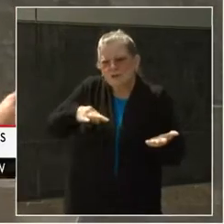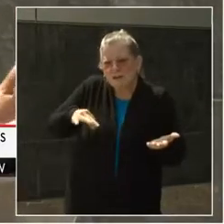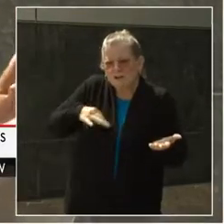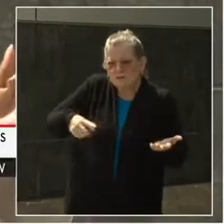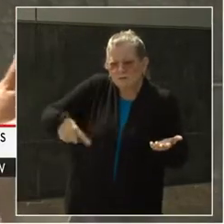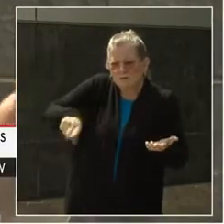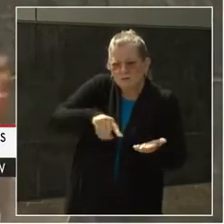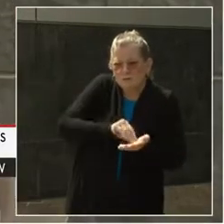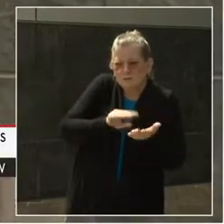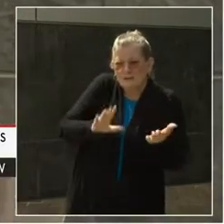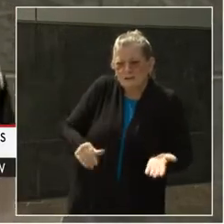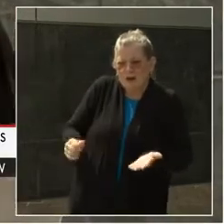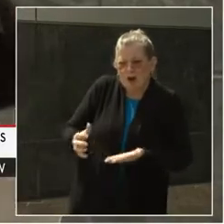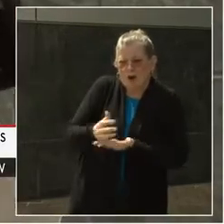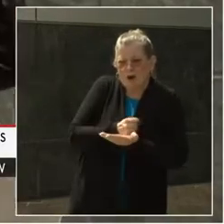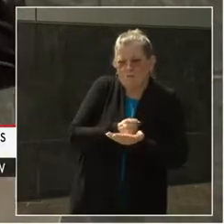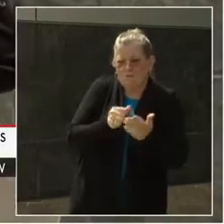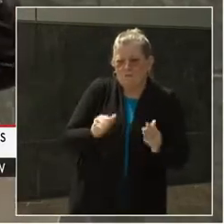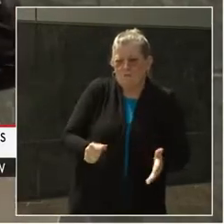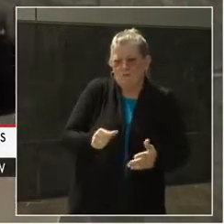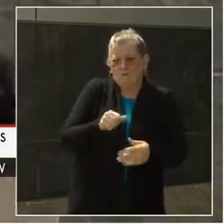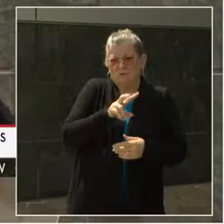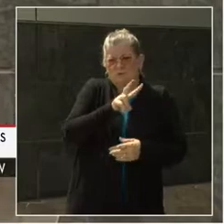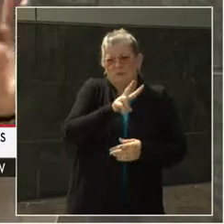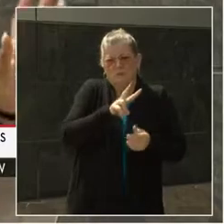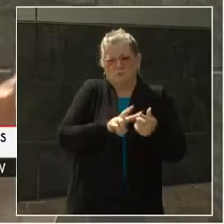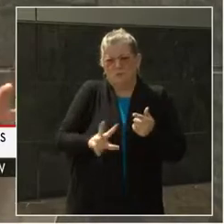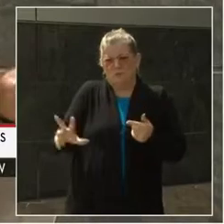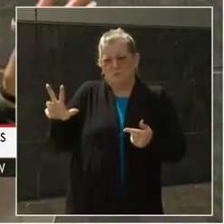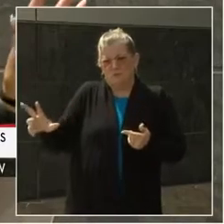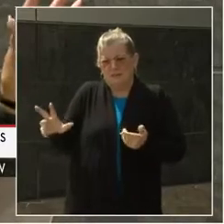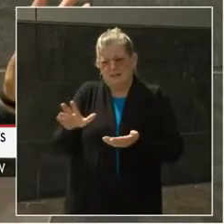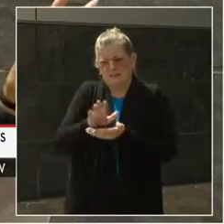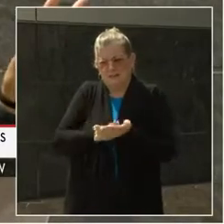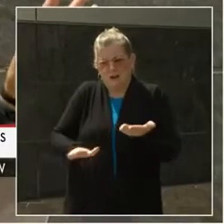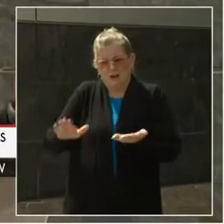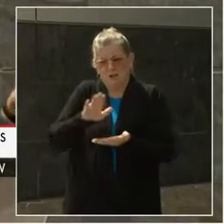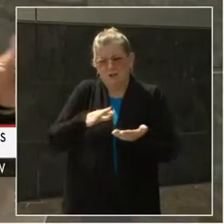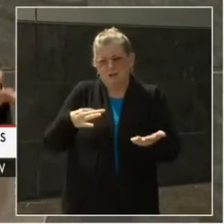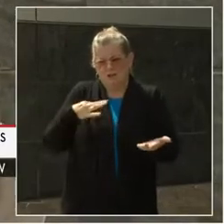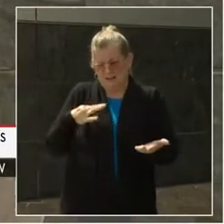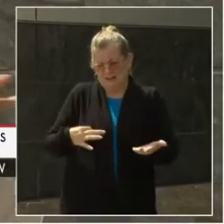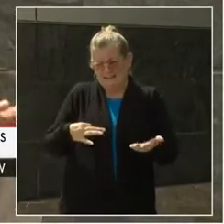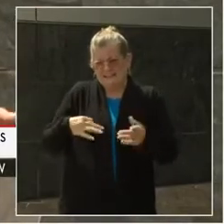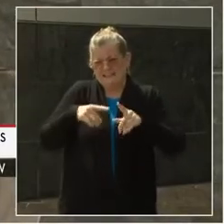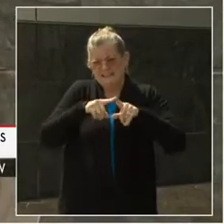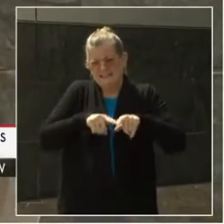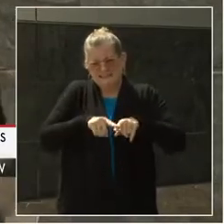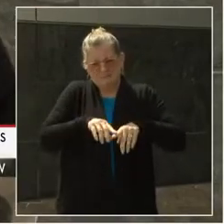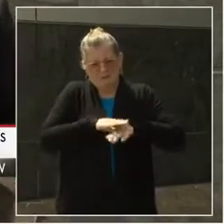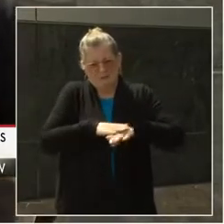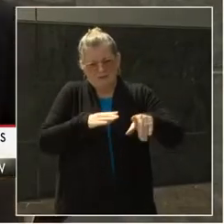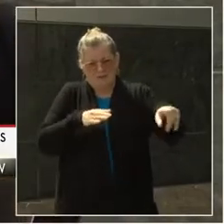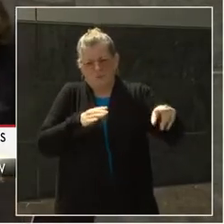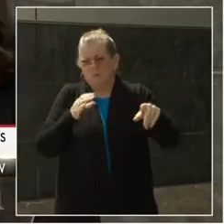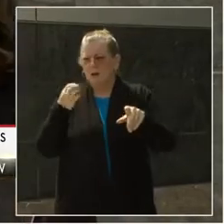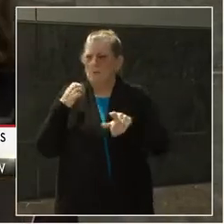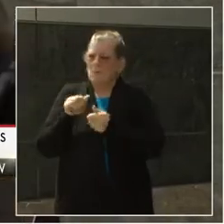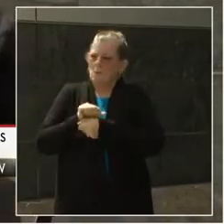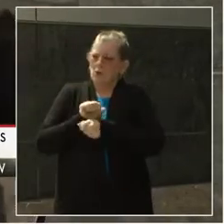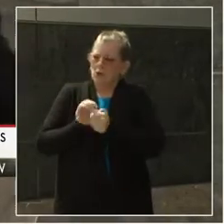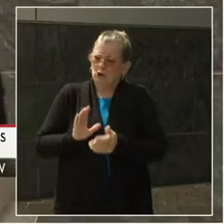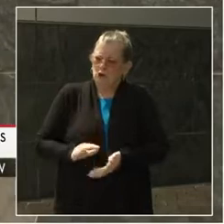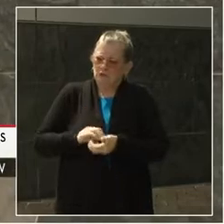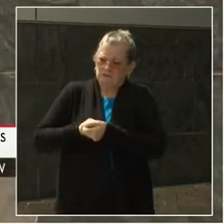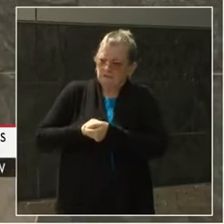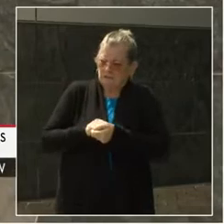earn between 2 and 3 college credits depending upon their employee partner and their course of study. One more question. Would